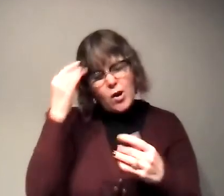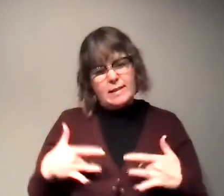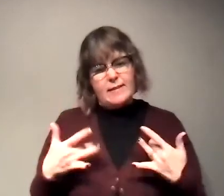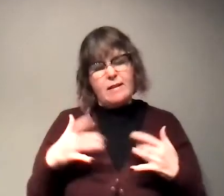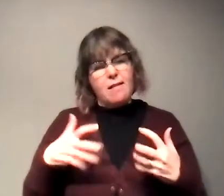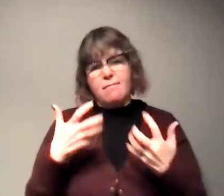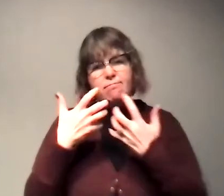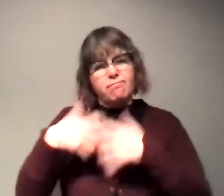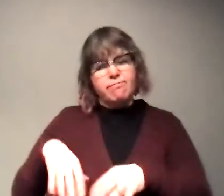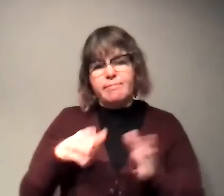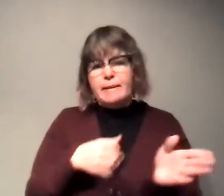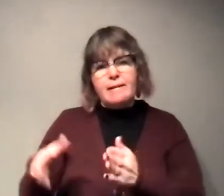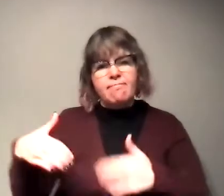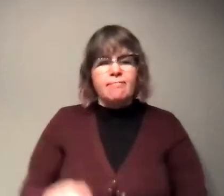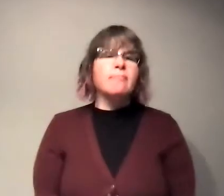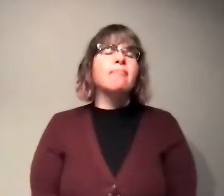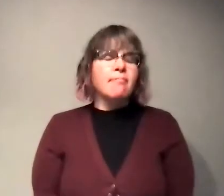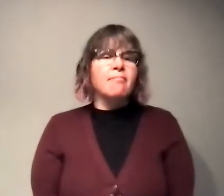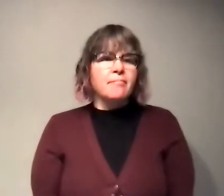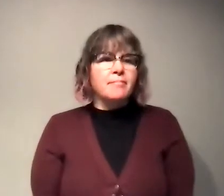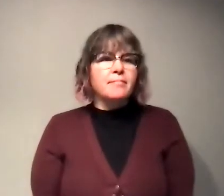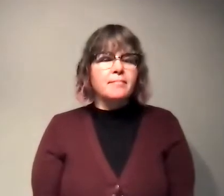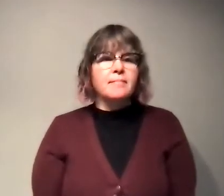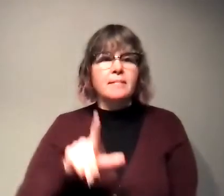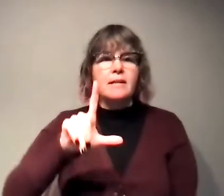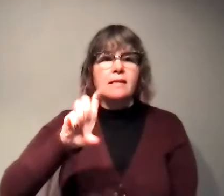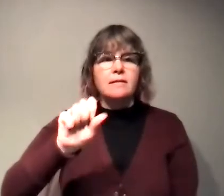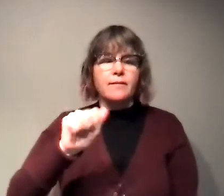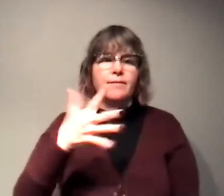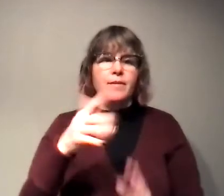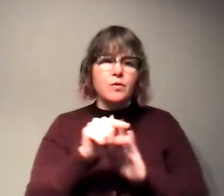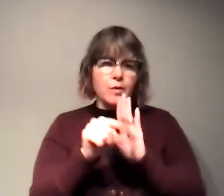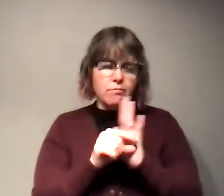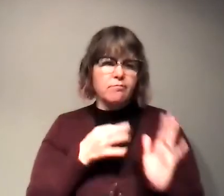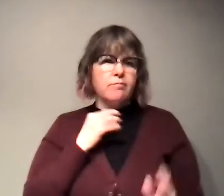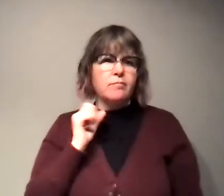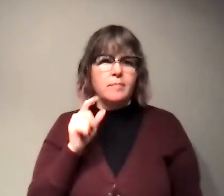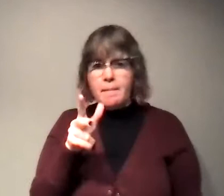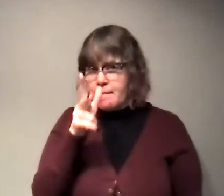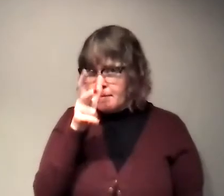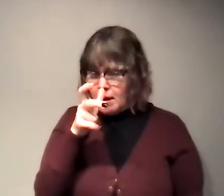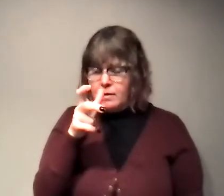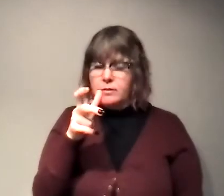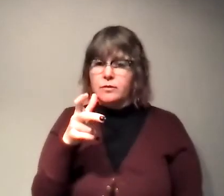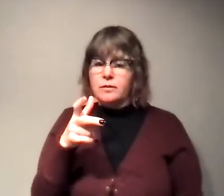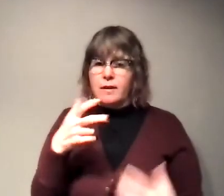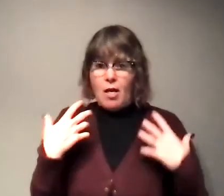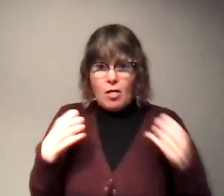yet. Awesome. Lisa from 5th grade wants to know, are bugs good for the health of the creek?